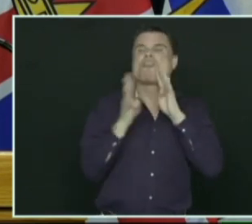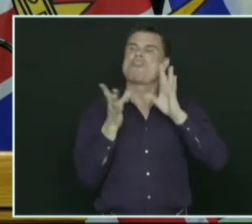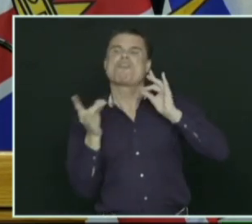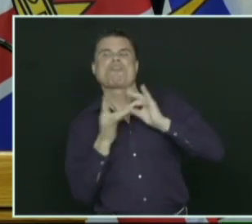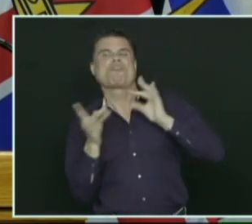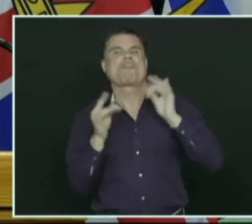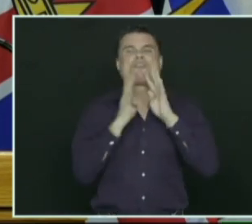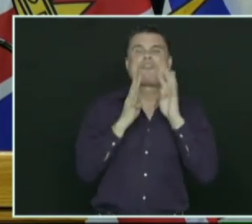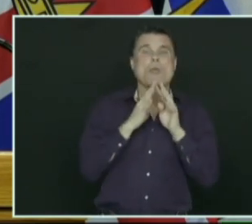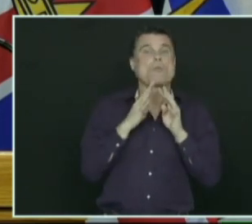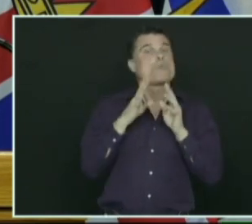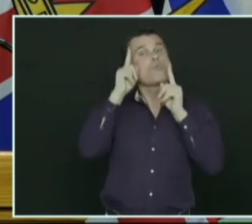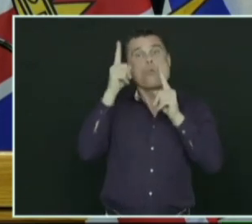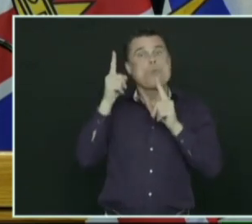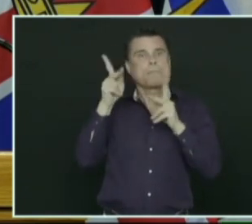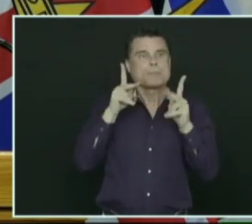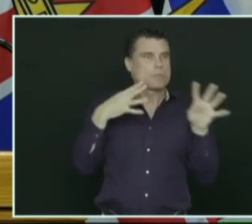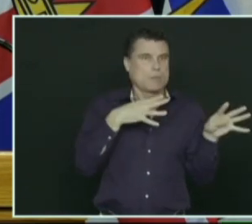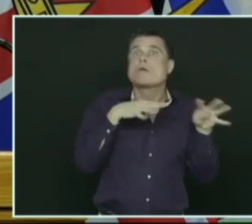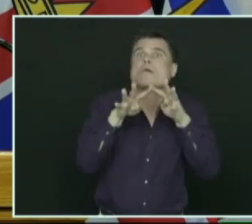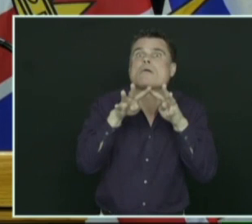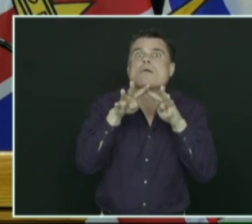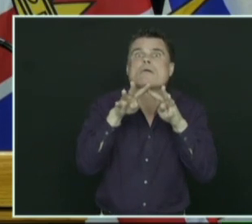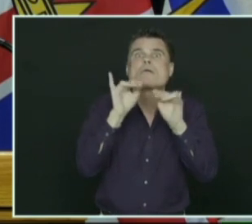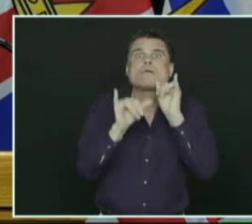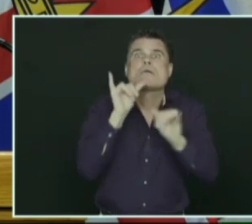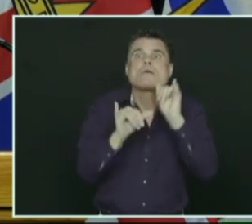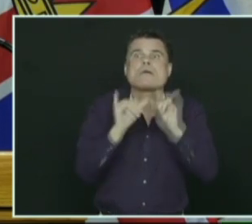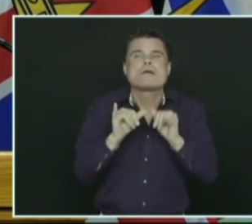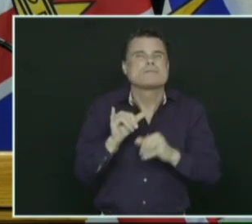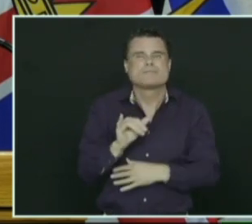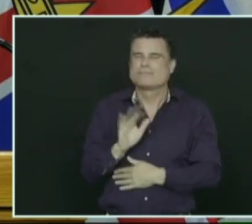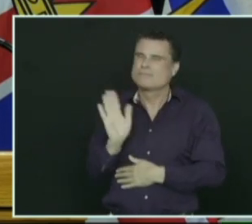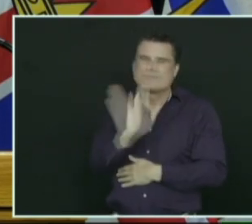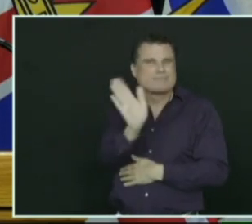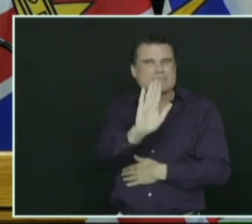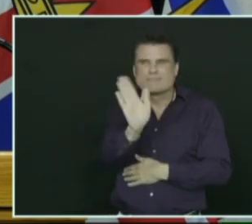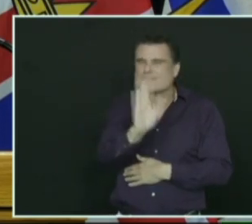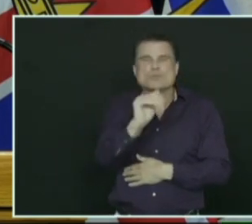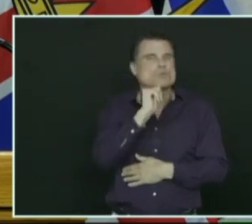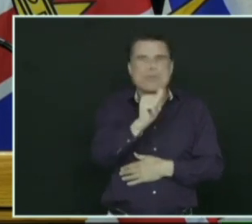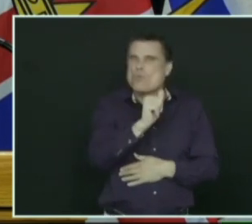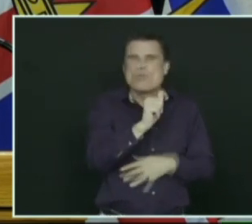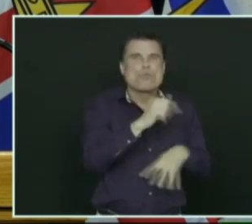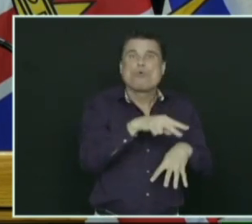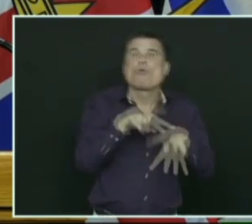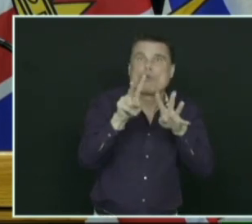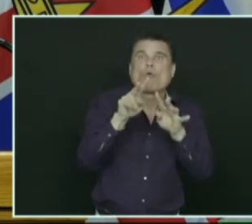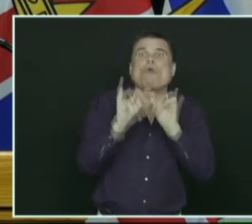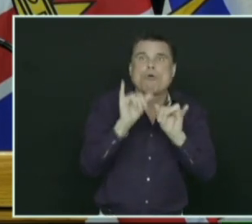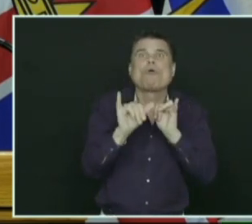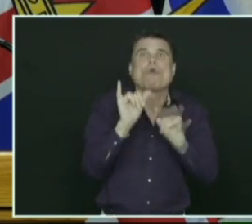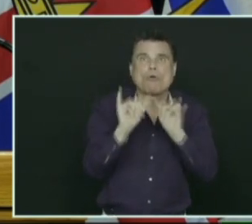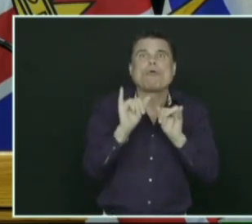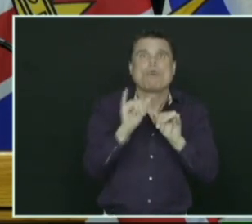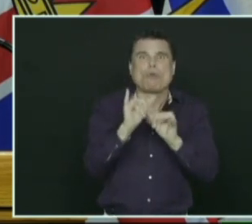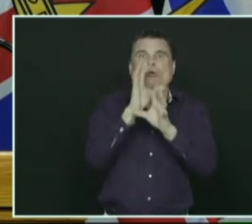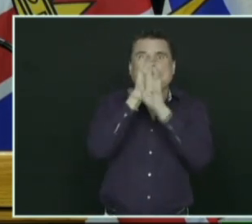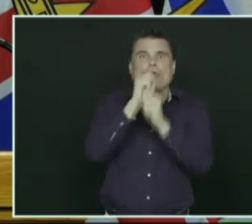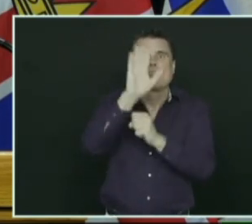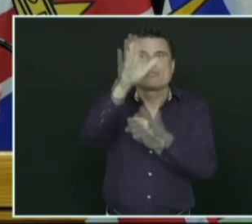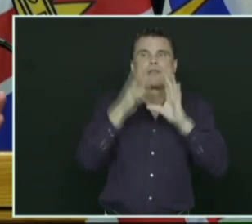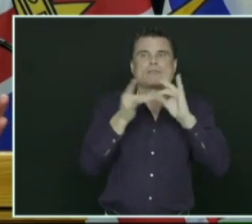world. I think that the challenge we have is this is such a new virus and there's so little immunity to